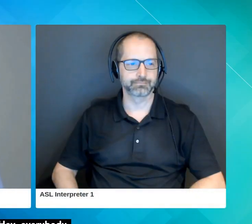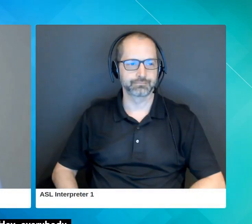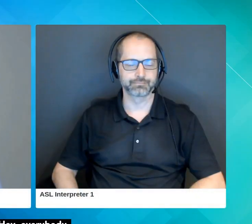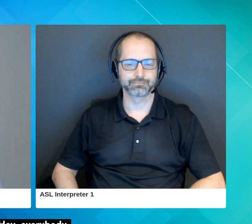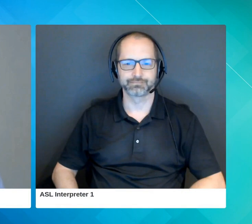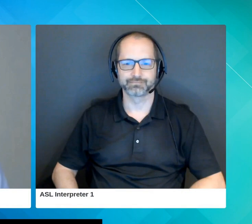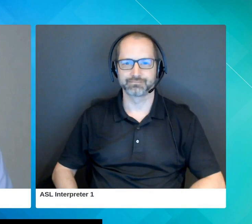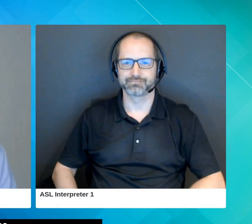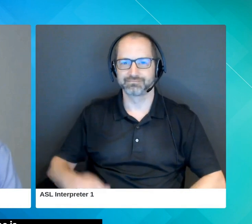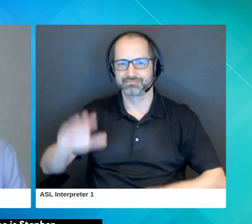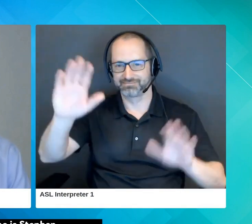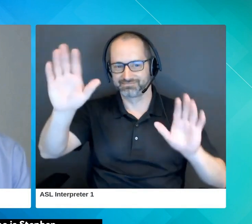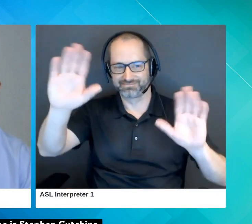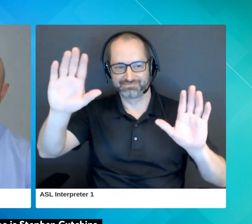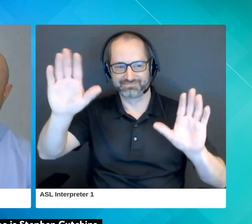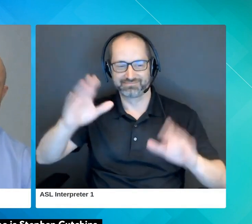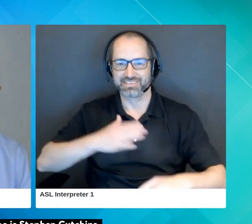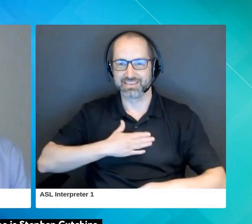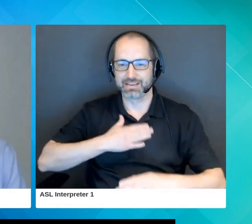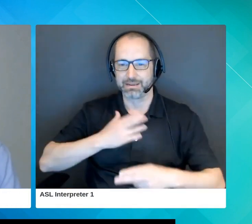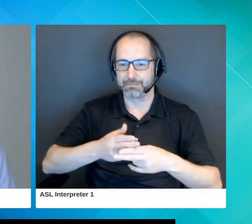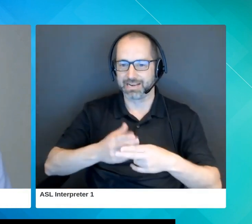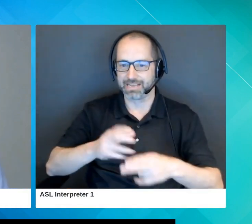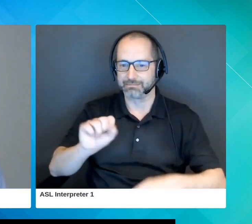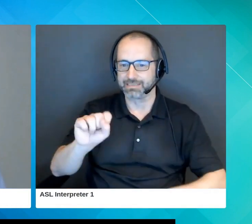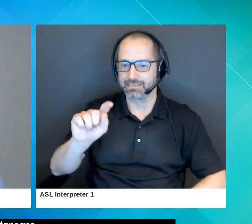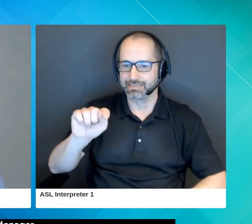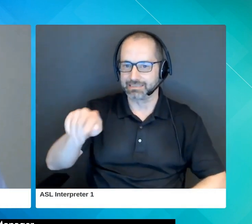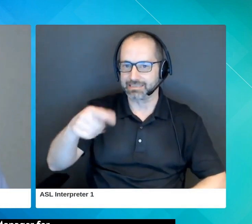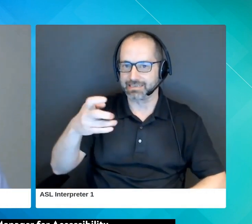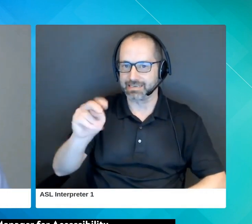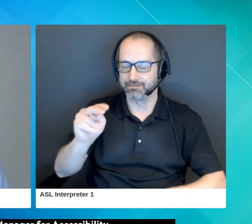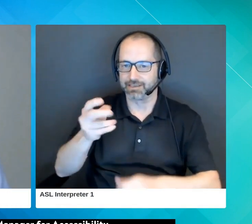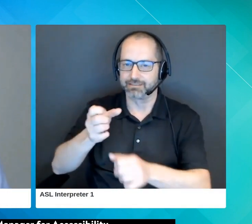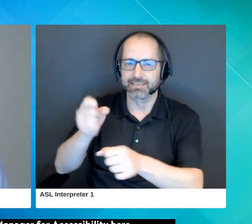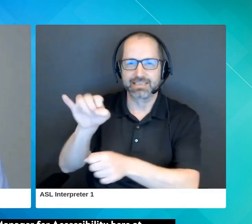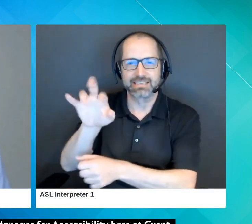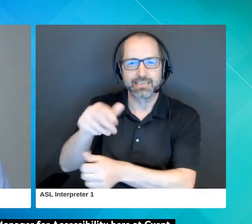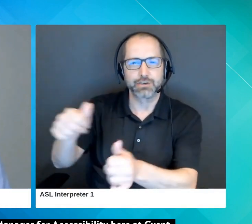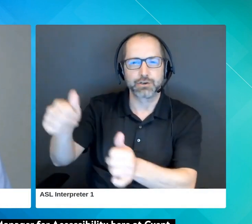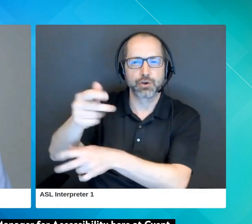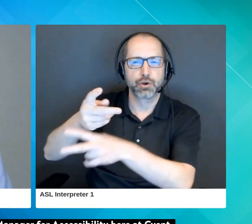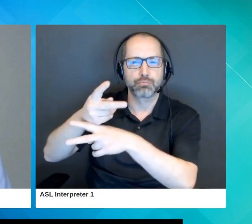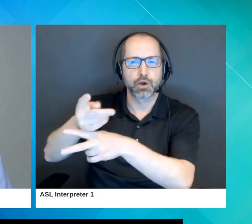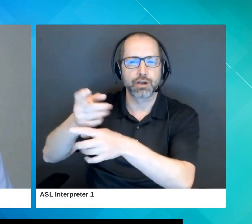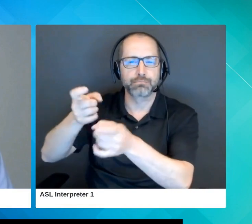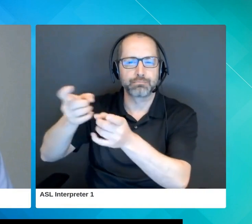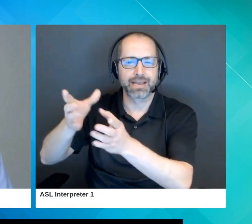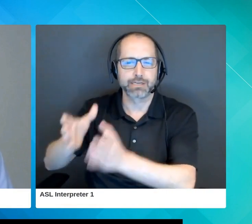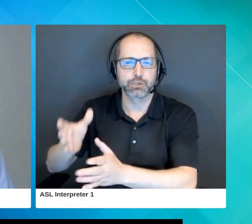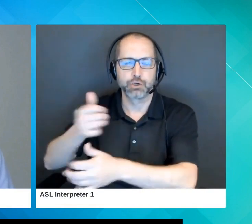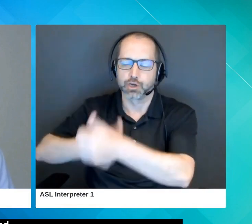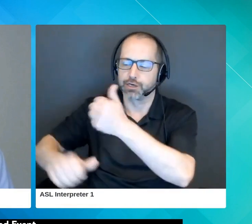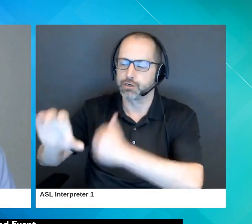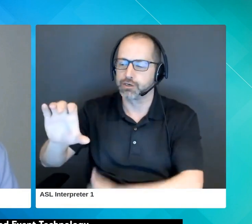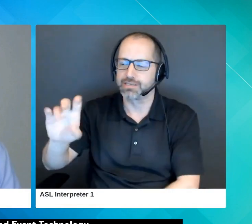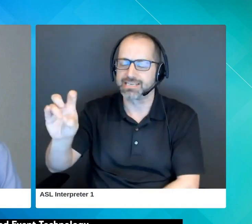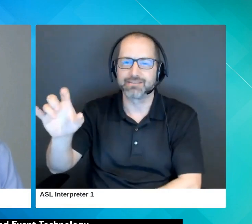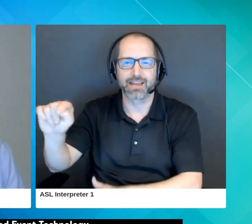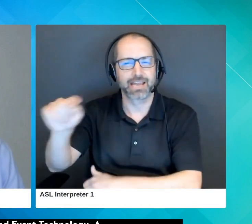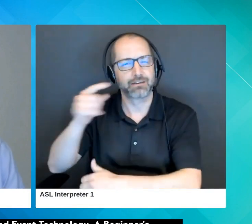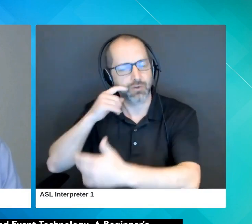Hey, everybody. My name is Stephen Cutchins. I'm the Senior Product Manager for Accessibility here at Cvent, and this is Accessibility and